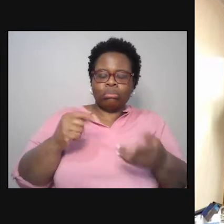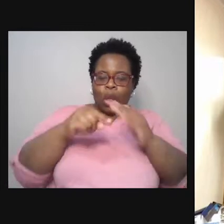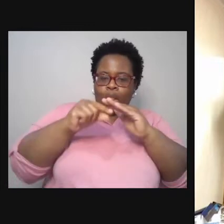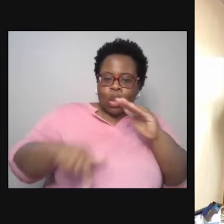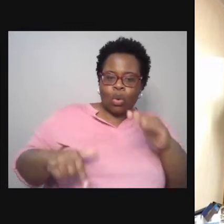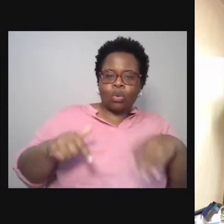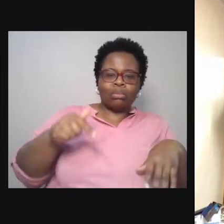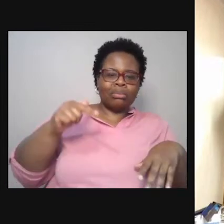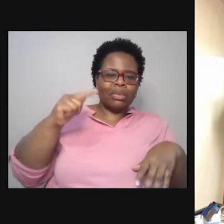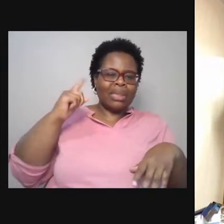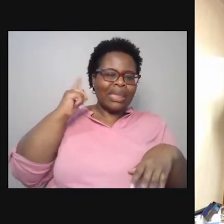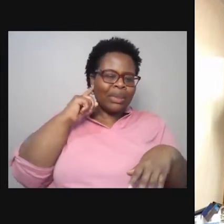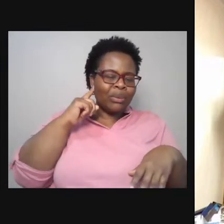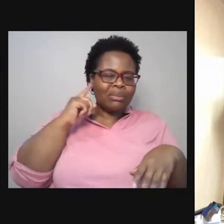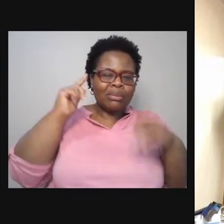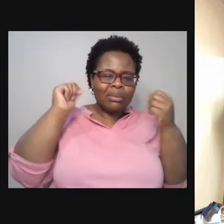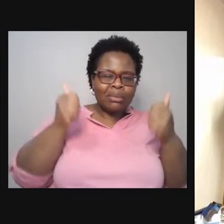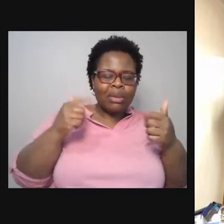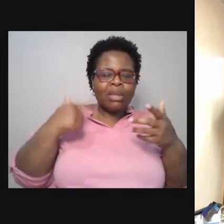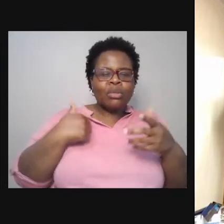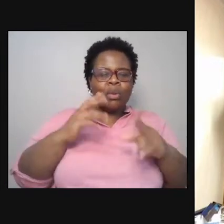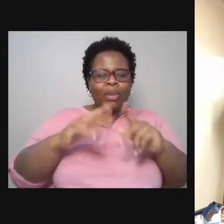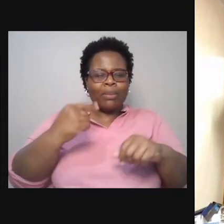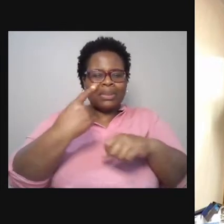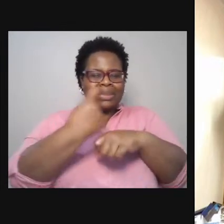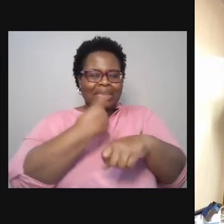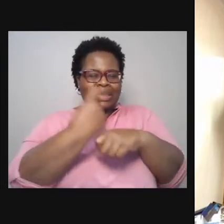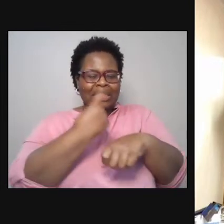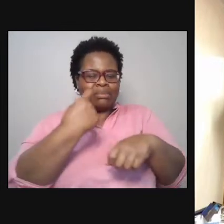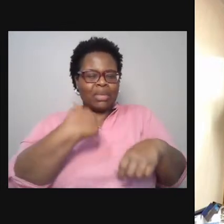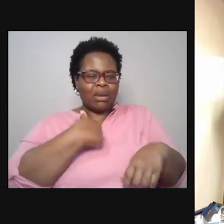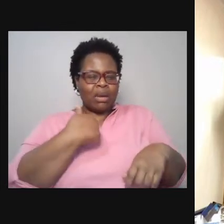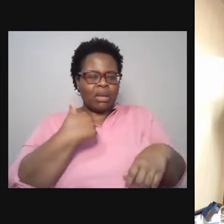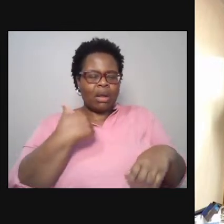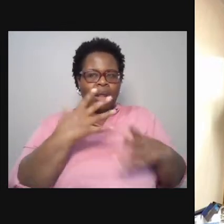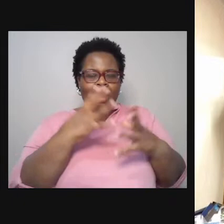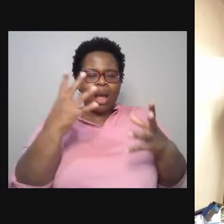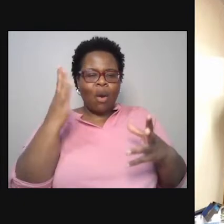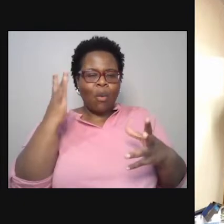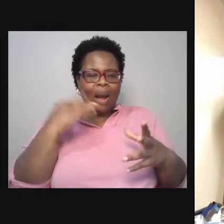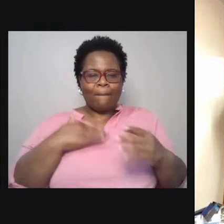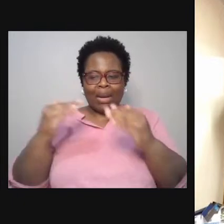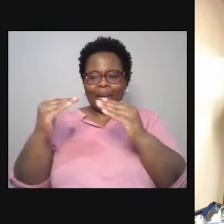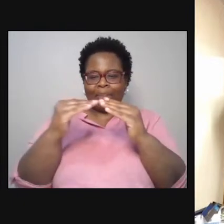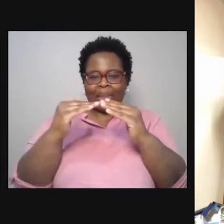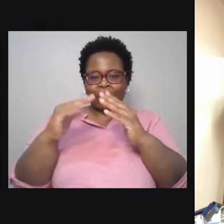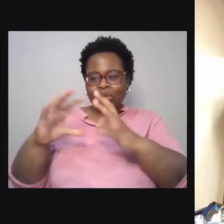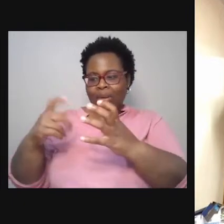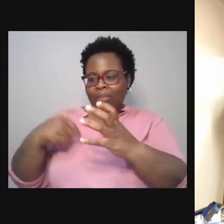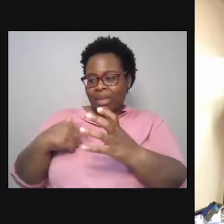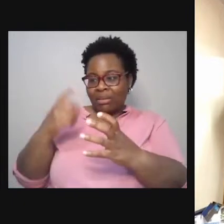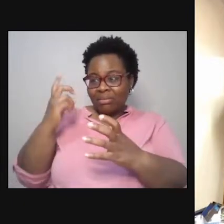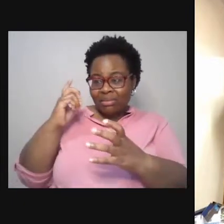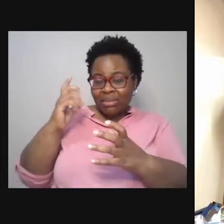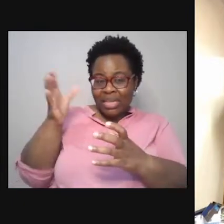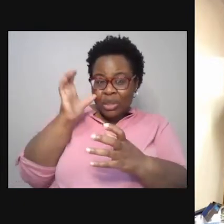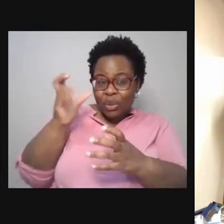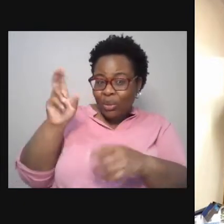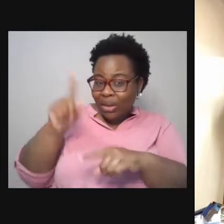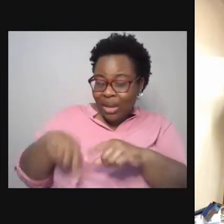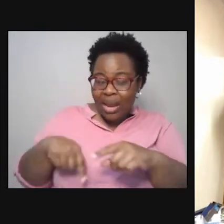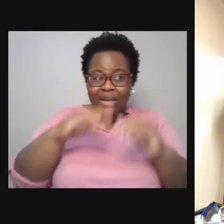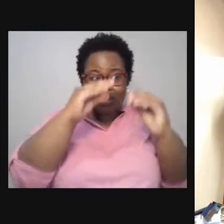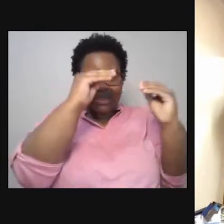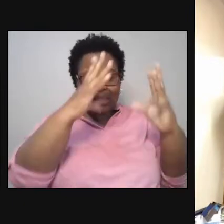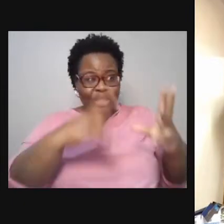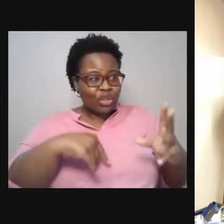low hearing. And so I was made fun of all the time because I couldn't hear my peers, couldn't really hear the